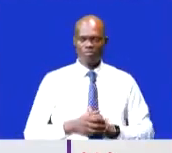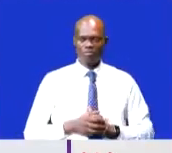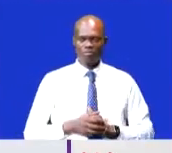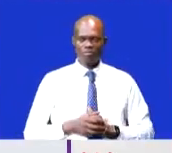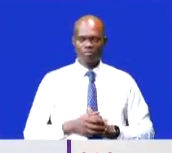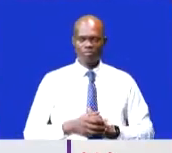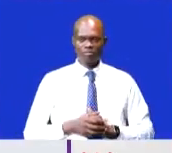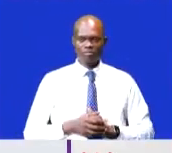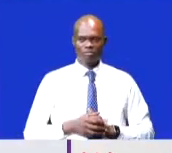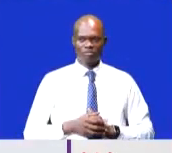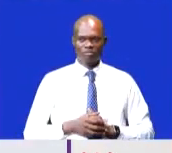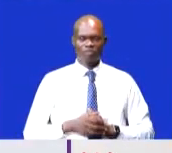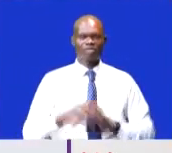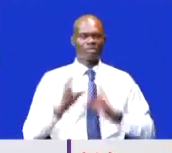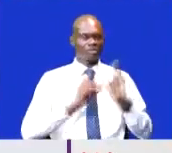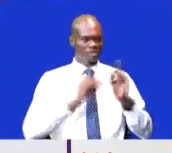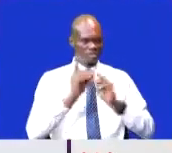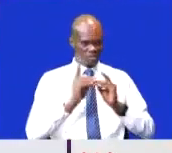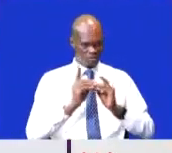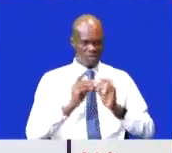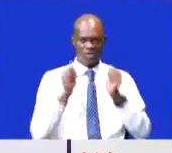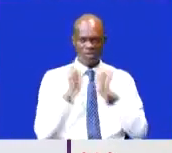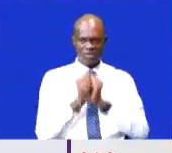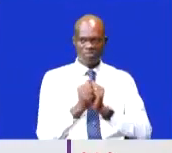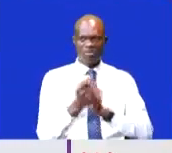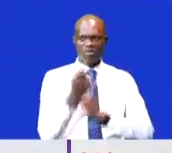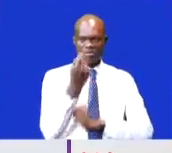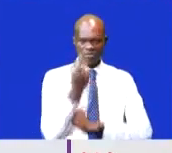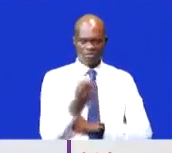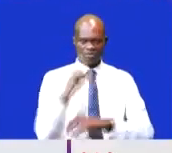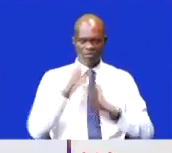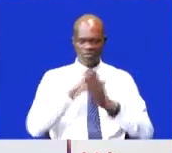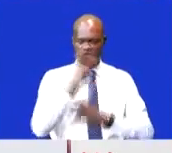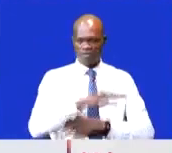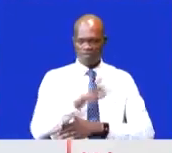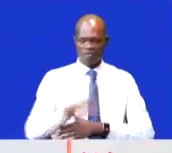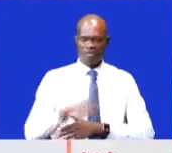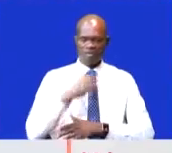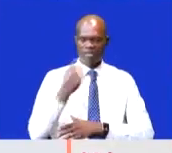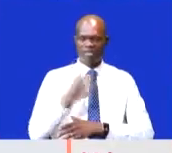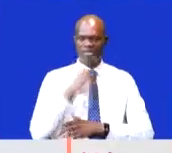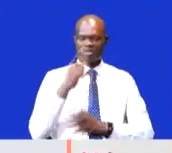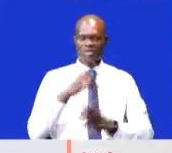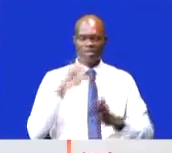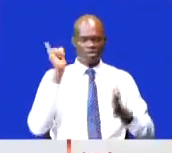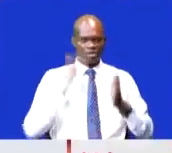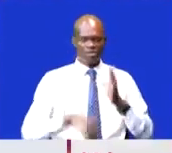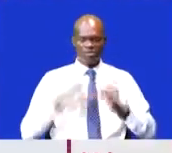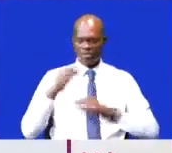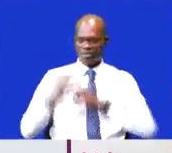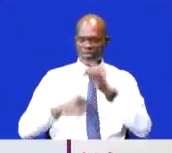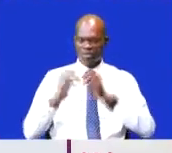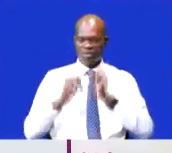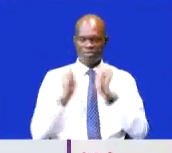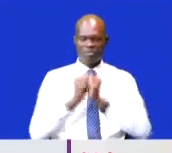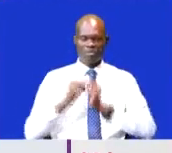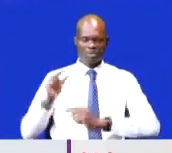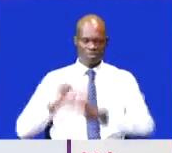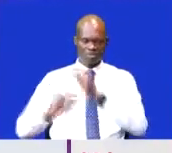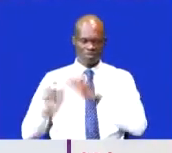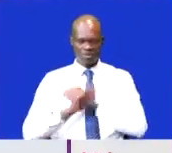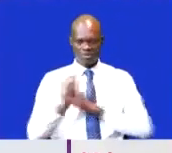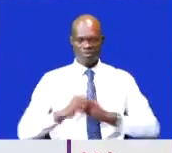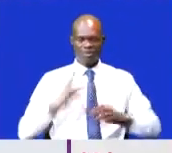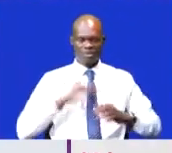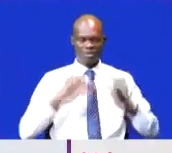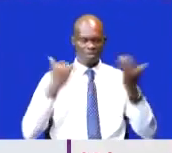had a discussion with a few of my colleagues in parliament, and I'm saying, after what we had gone through with the GNCs, and now